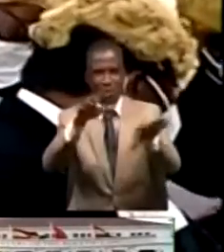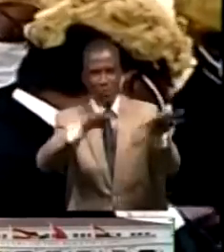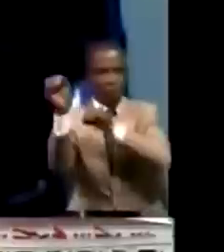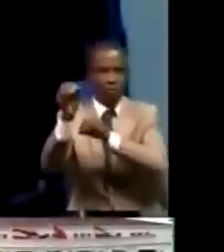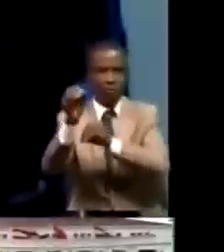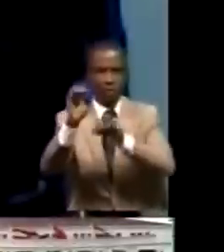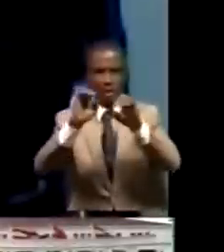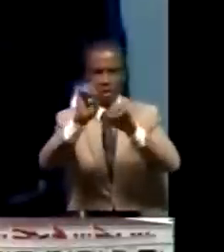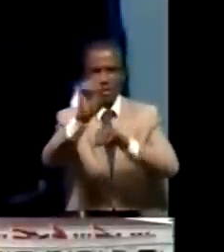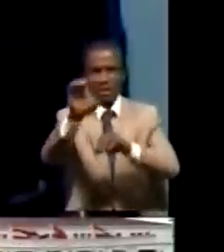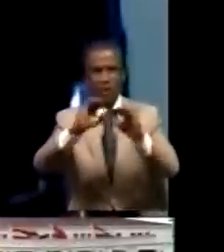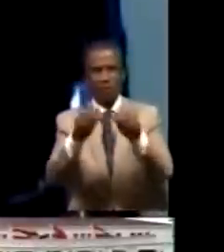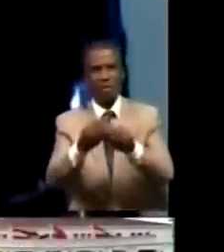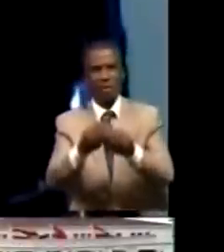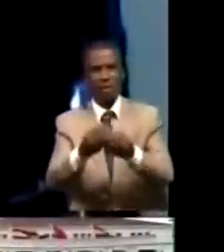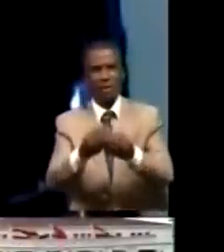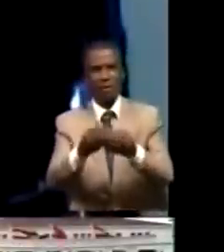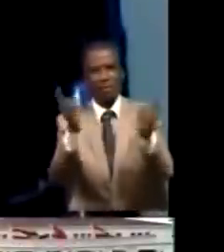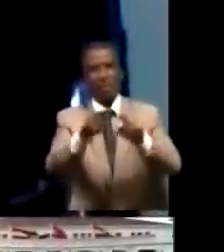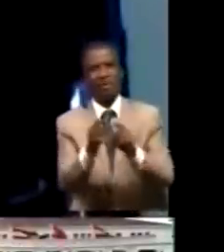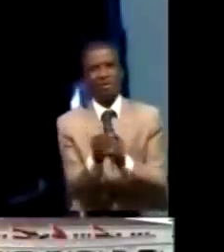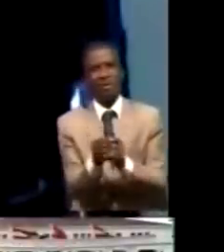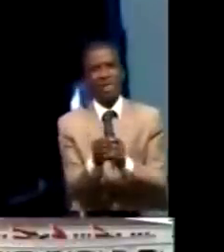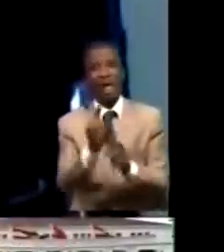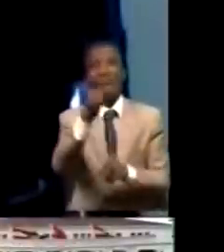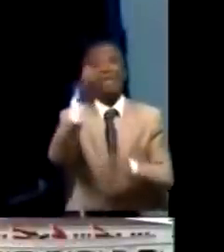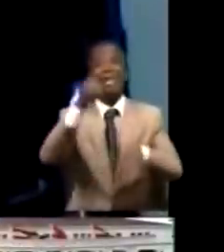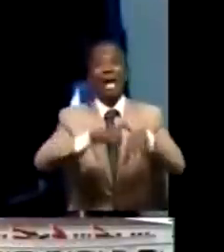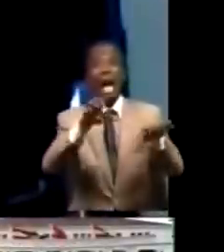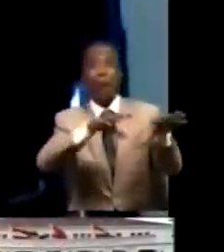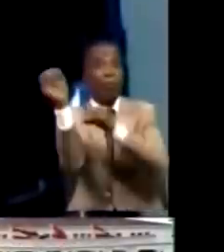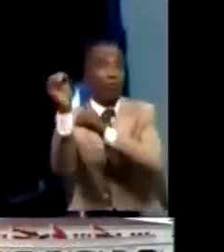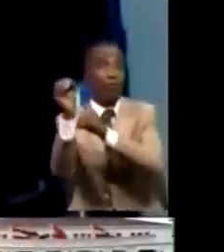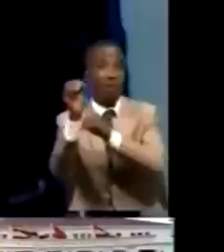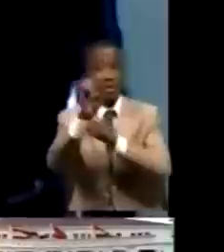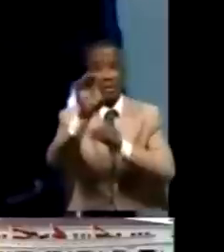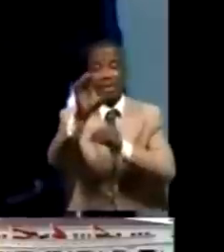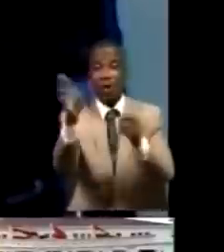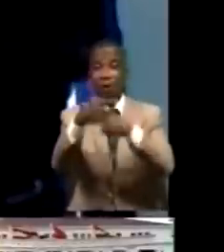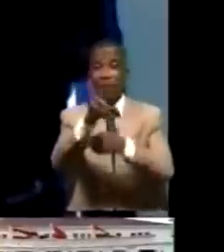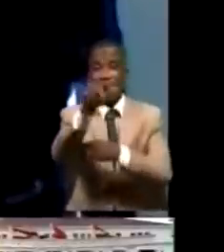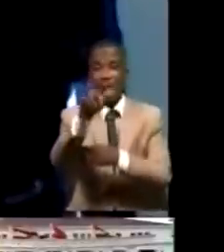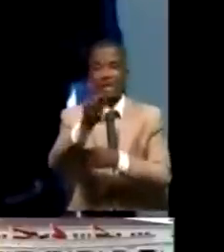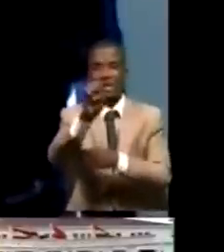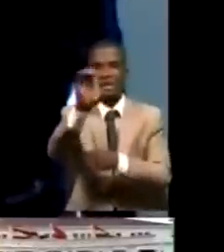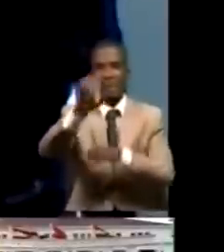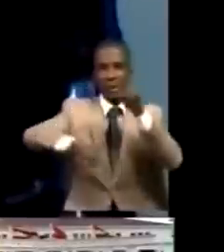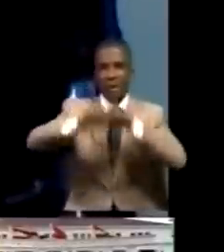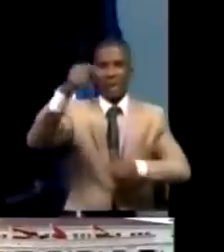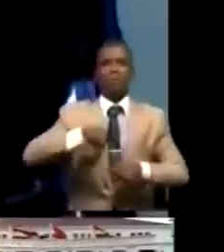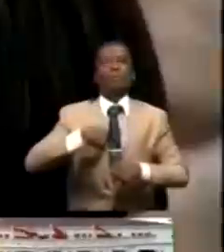I left the strong room. The first time I left the strong room was when the EC sacked me from the strong